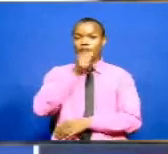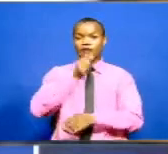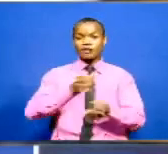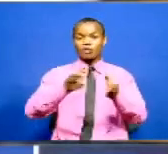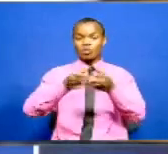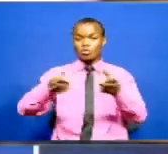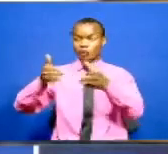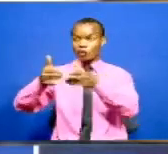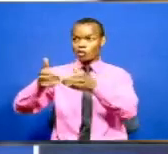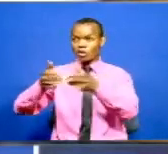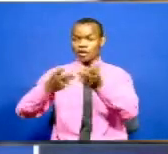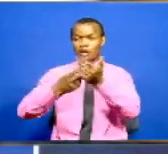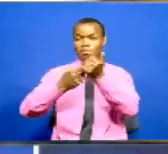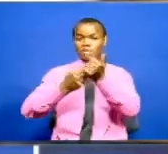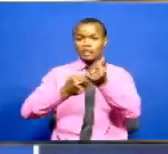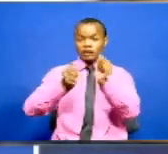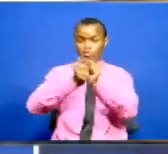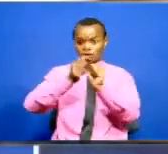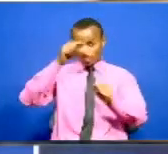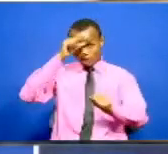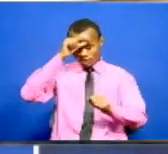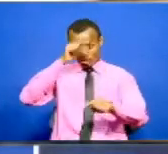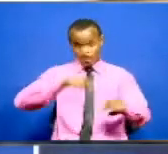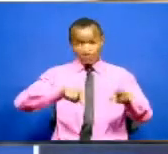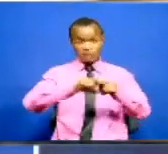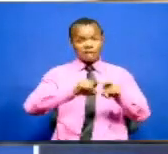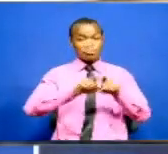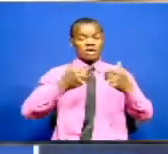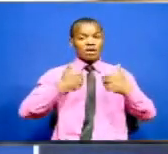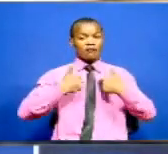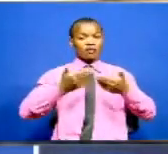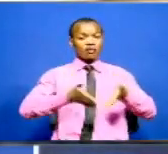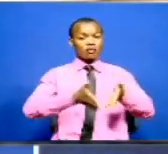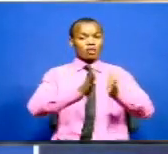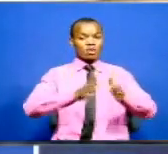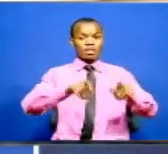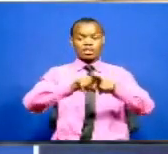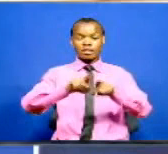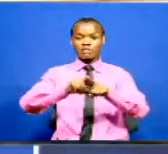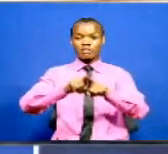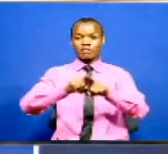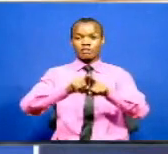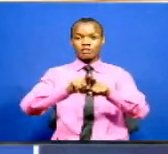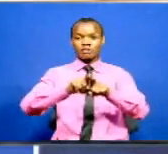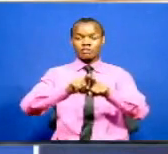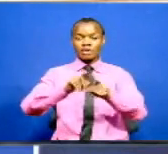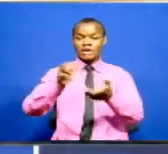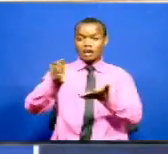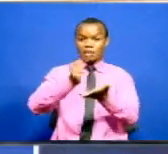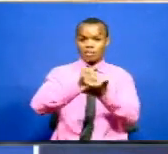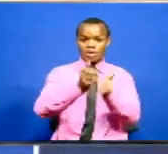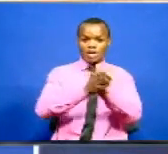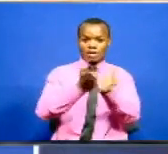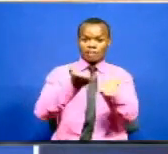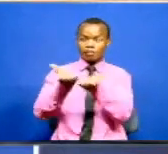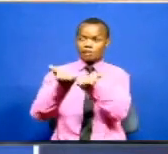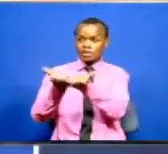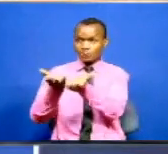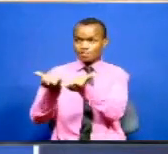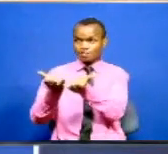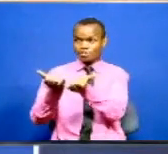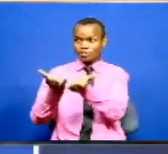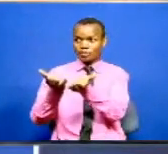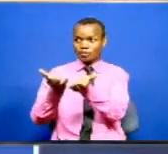private corporations partnering with government in building an aspiration and making the dreams of employment, entrepreneurship